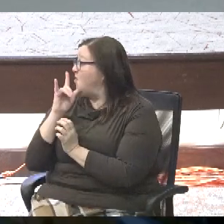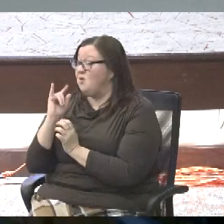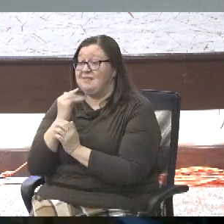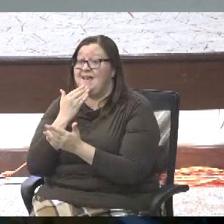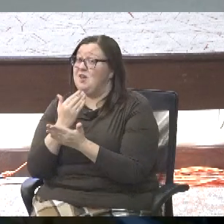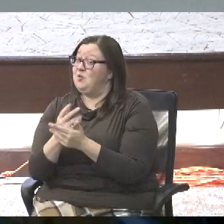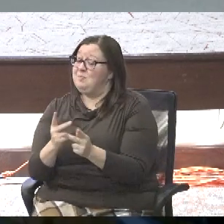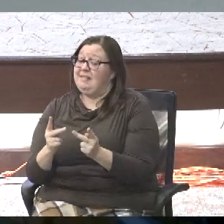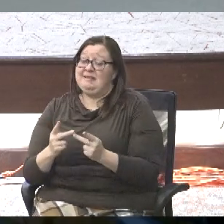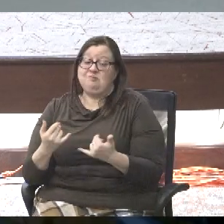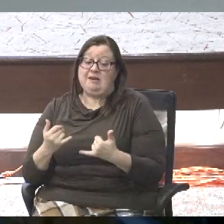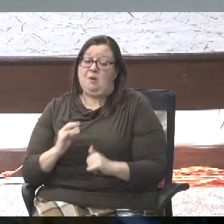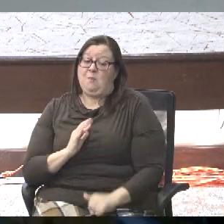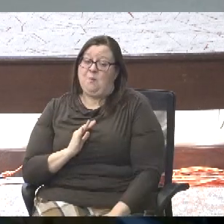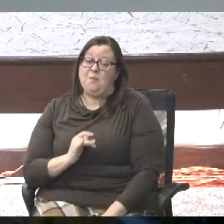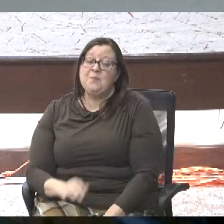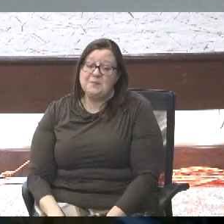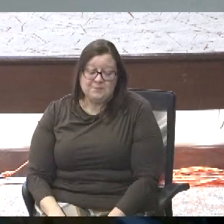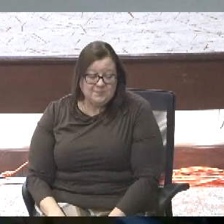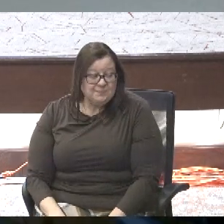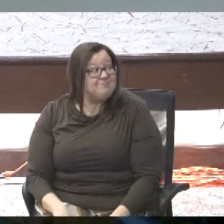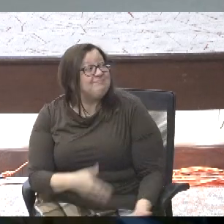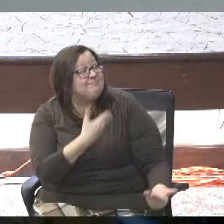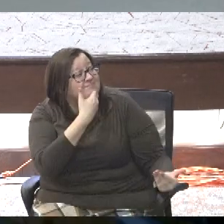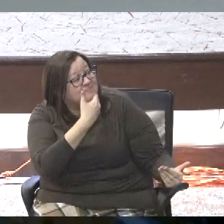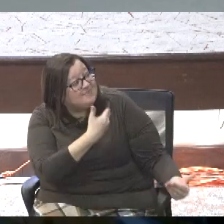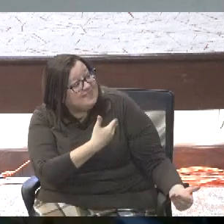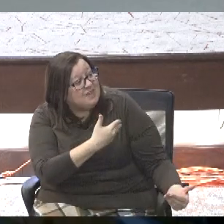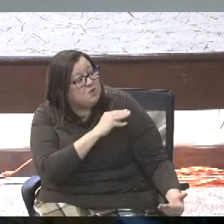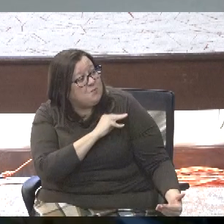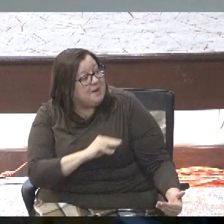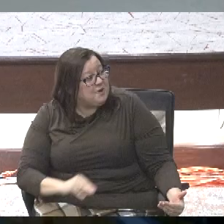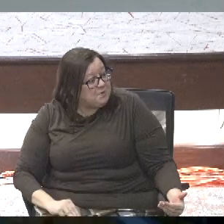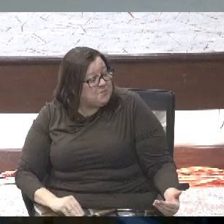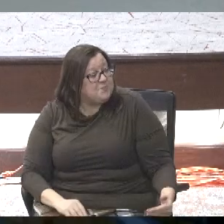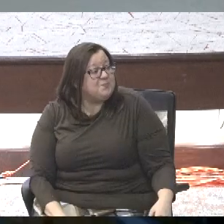on the STEAM project. Yeah, thank you, Mayor.